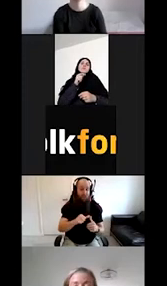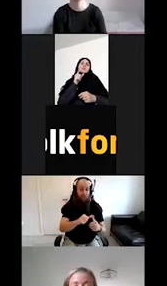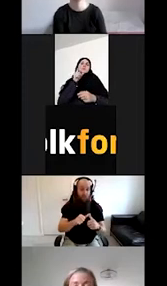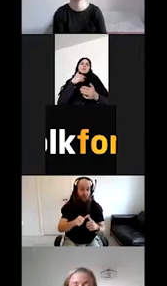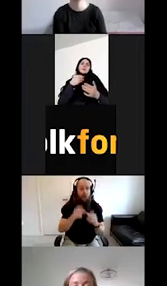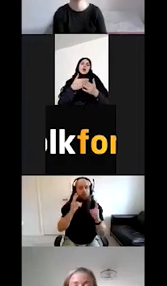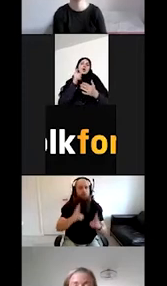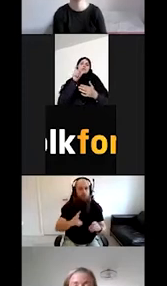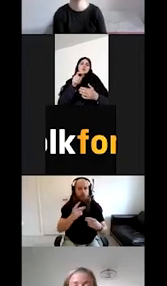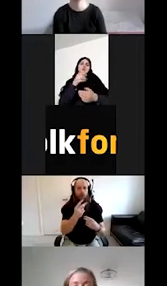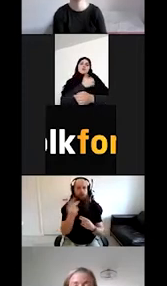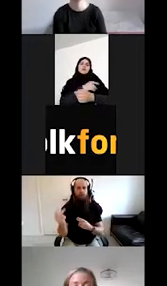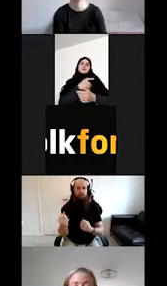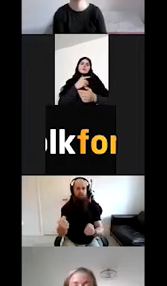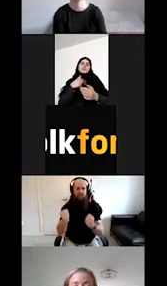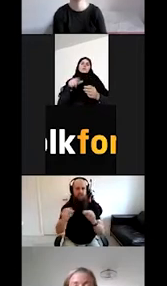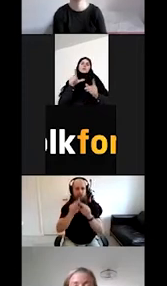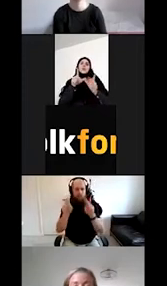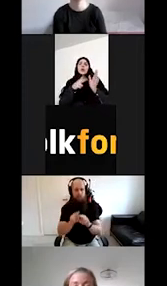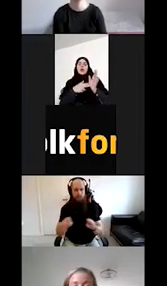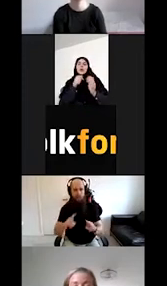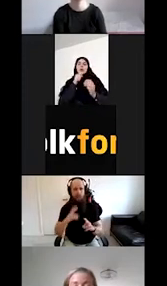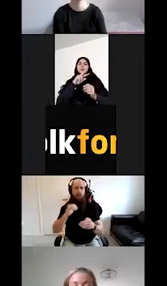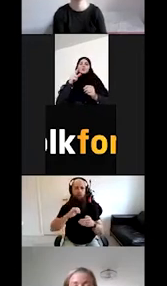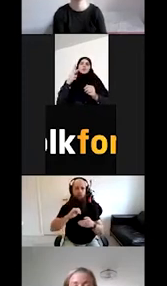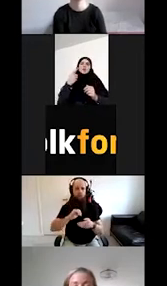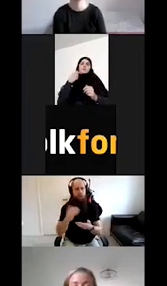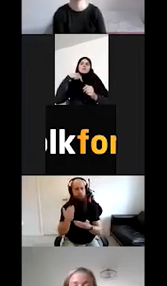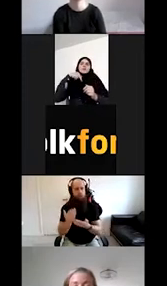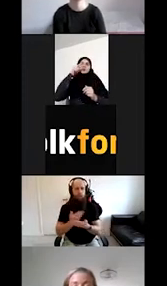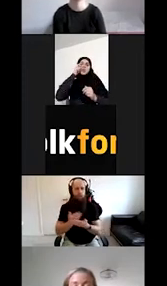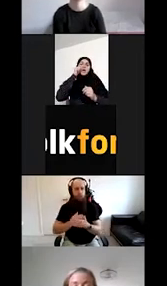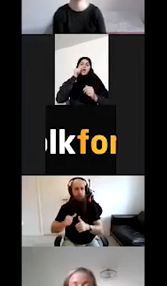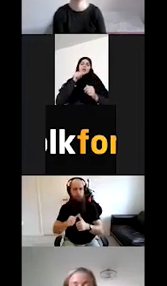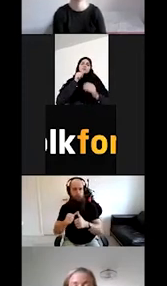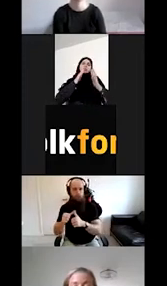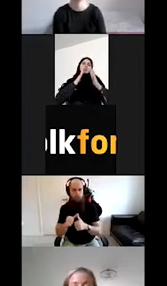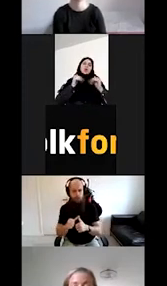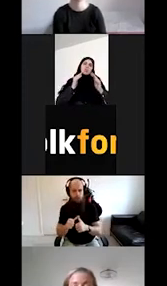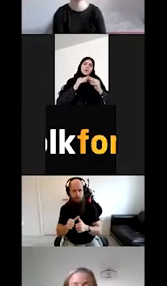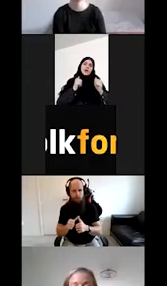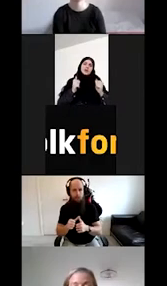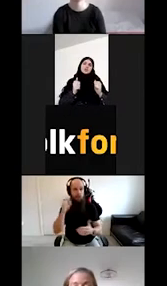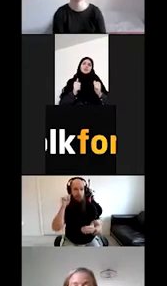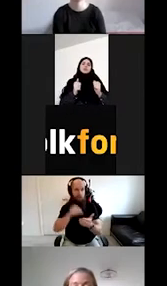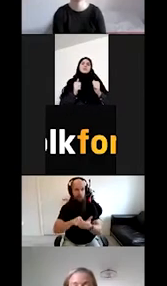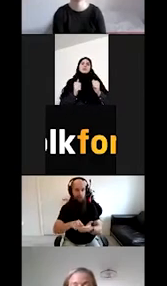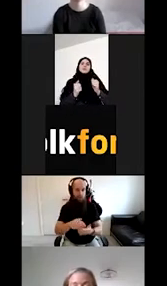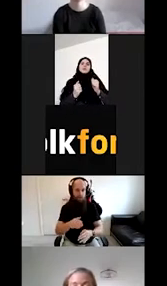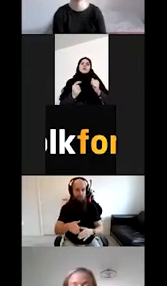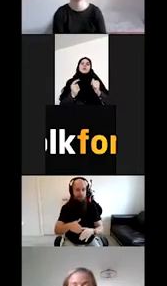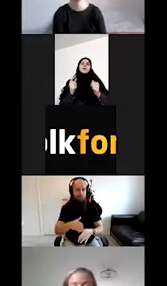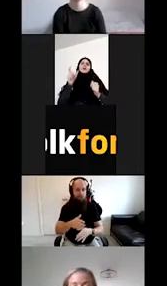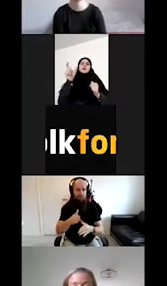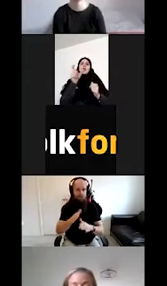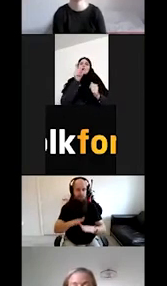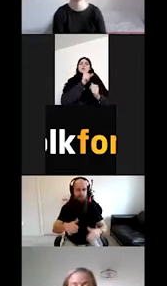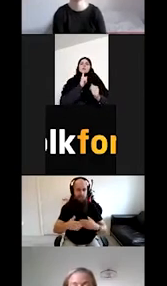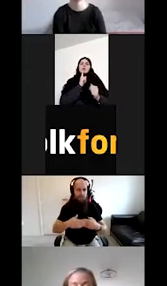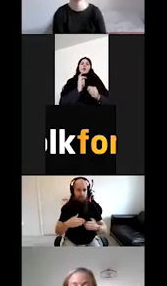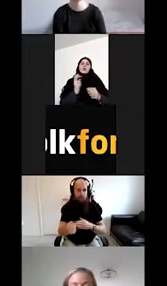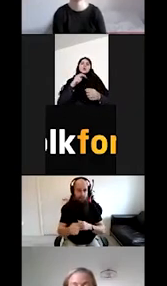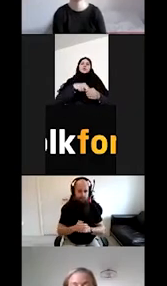organizations and national stakeholders that participate in peace and reconciliation process. Once we did